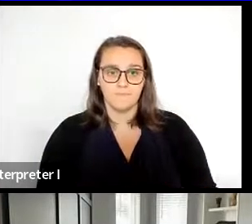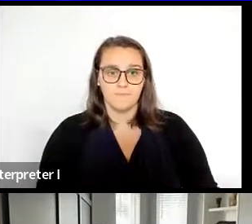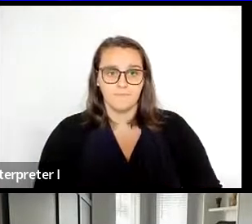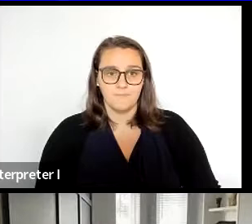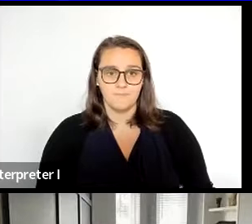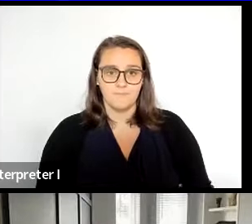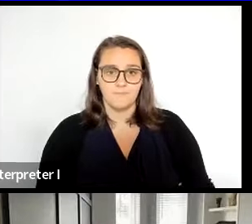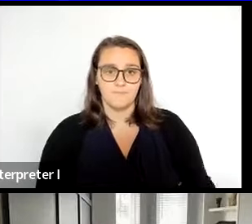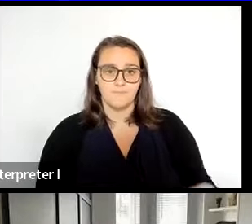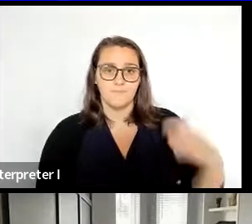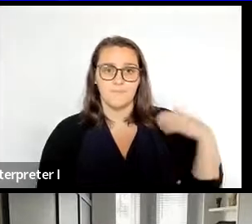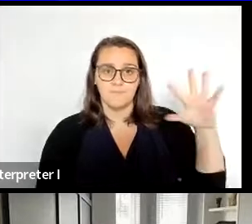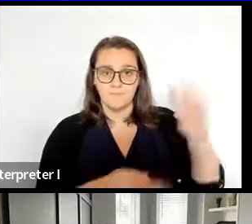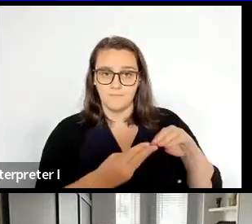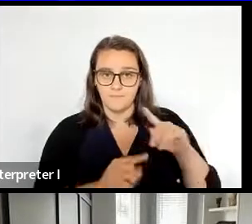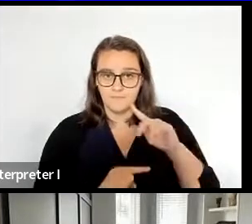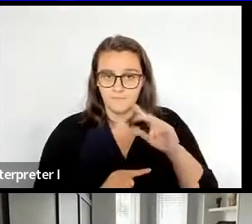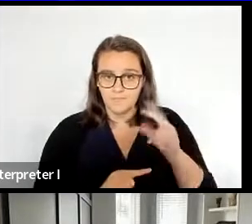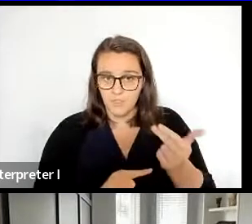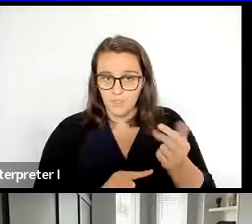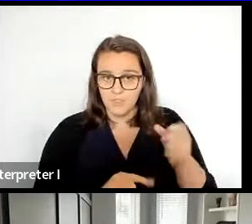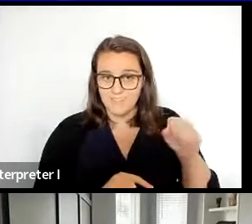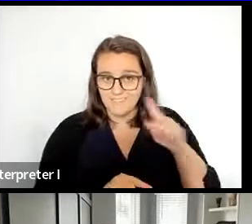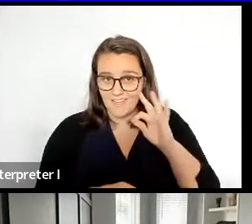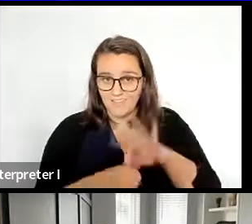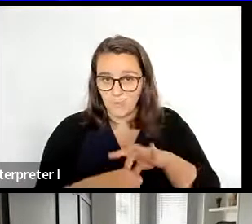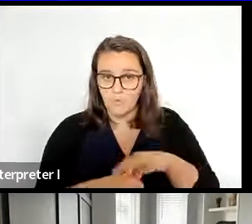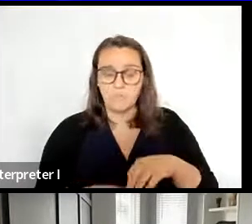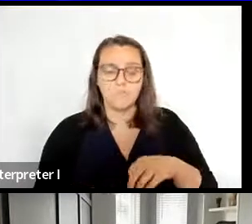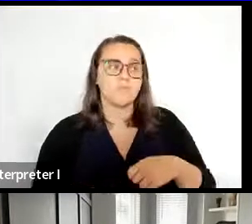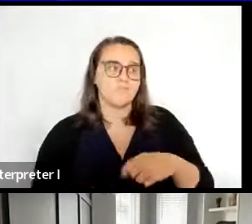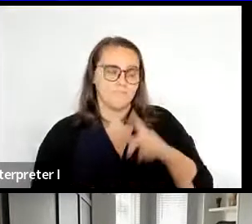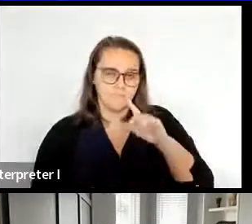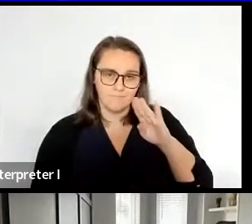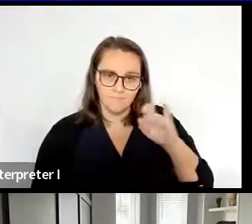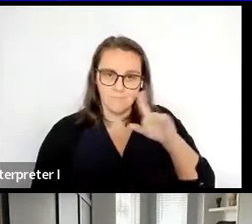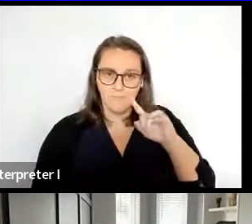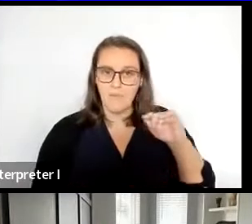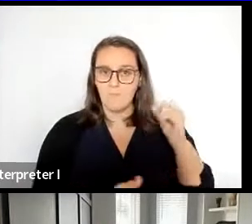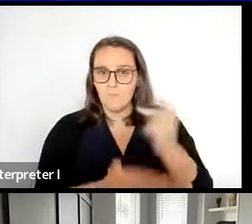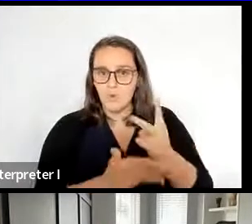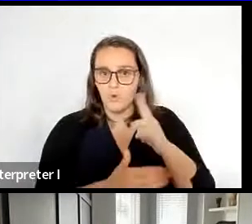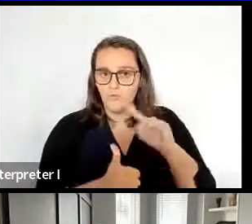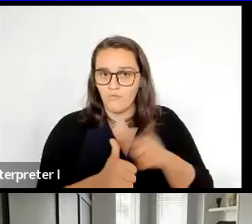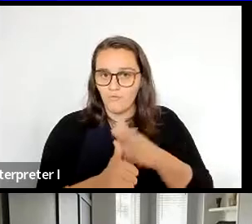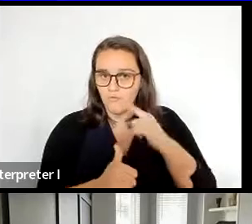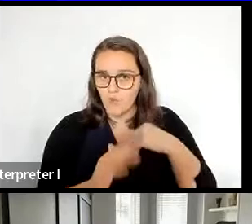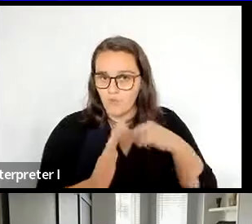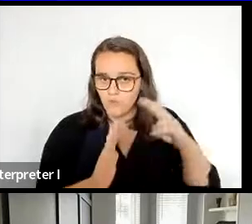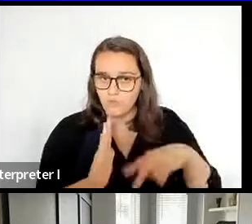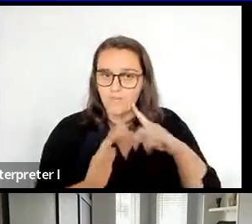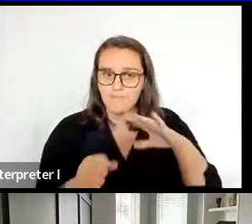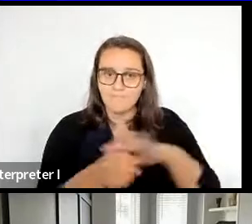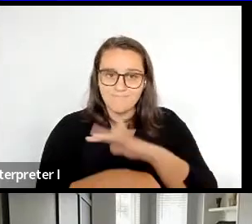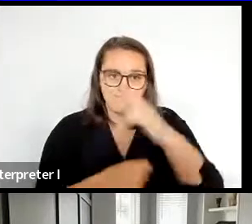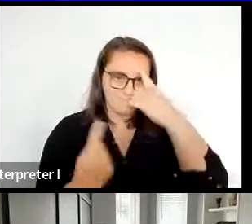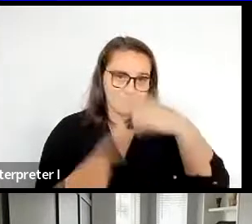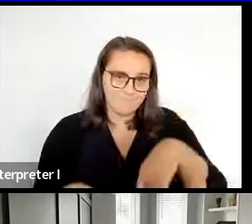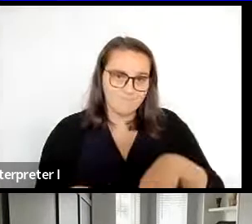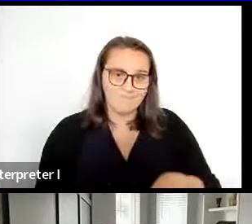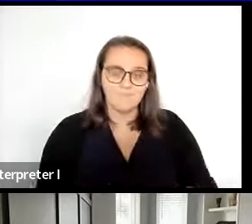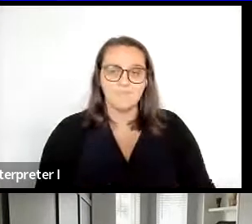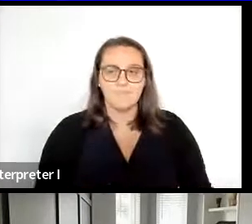Mr. Chairman, there are 13 yeses. The bill is approved first reading unanimously.